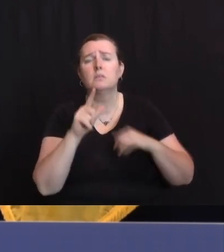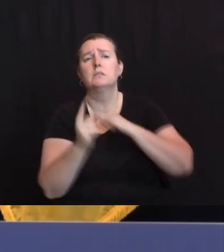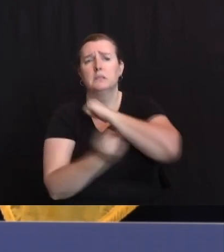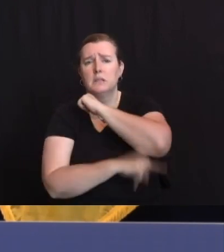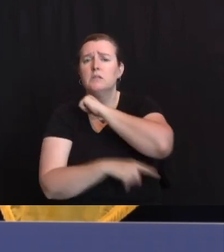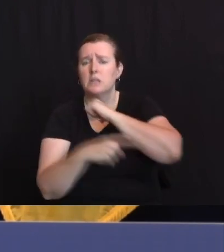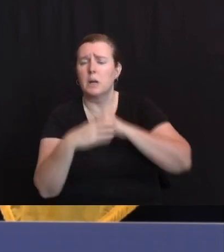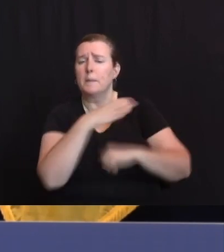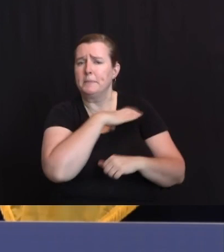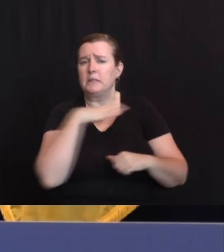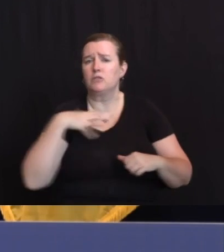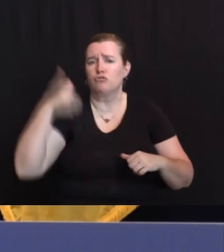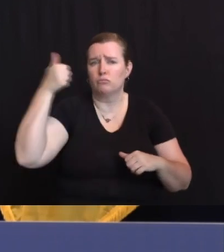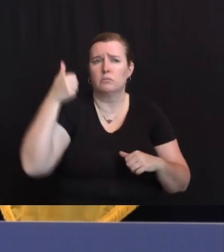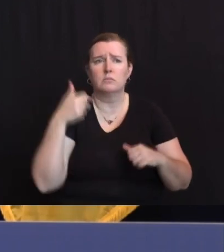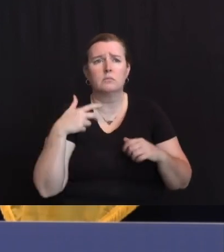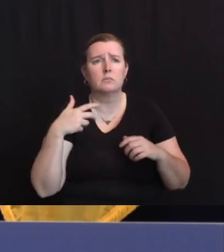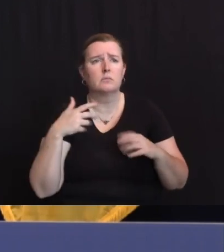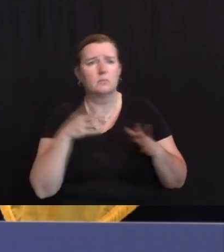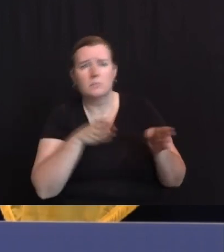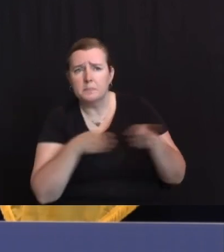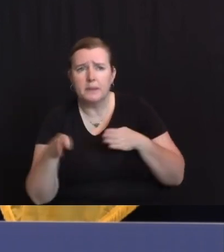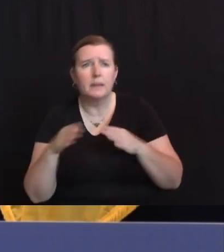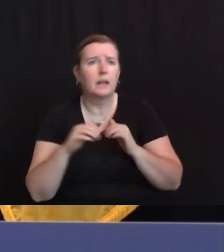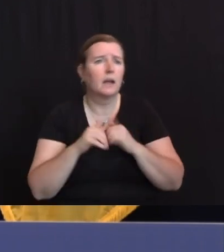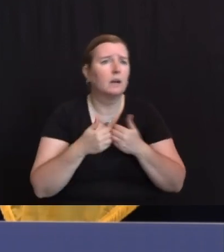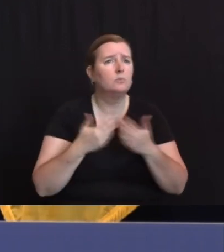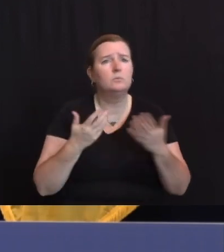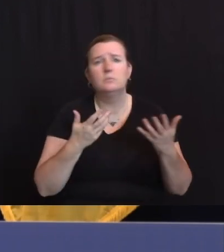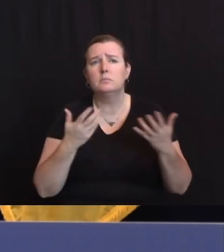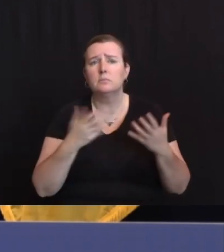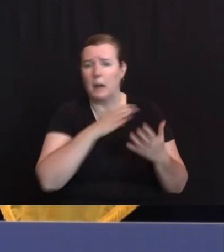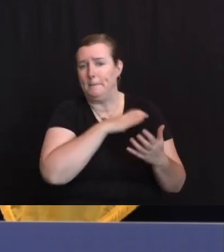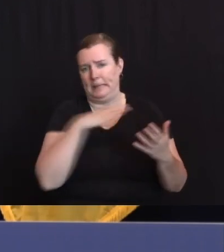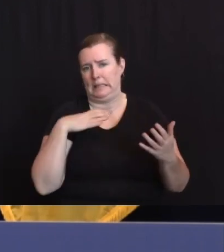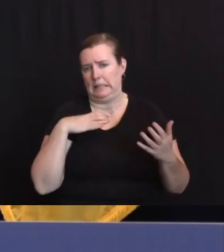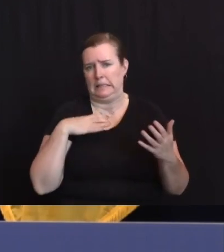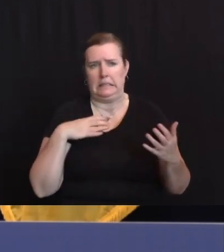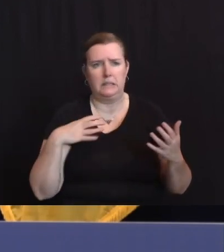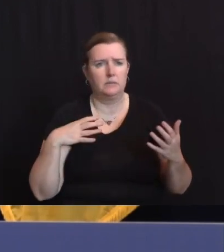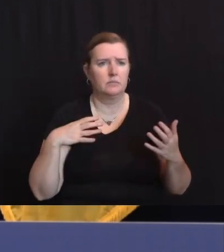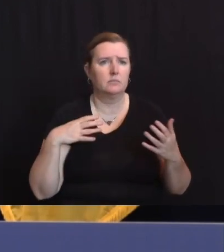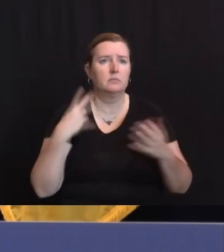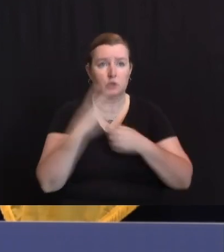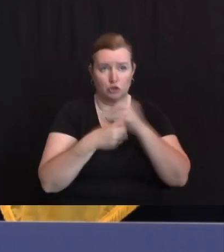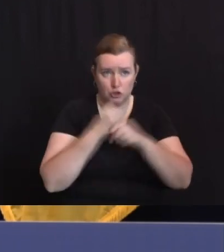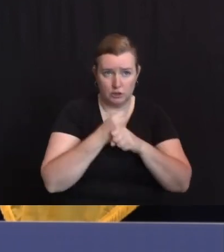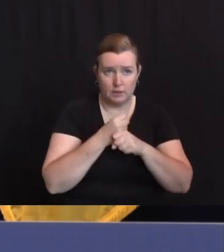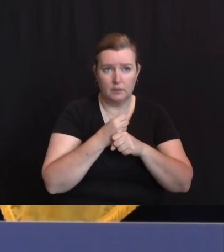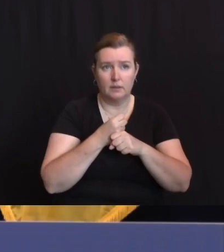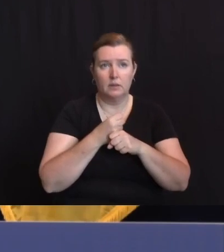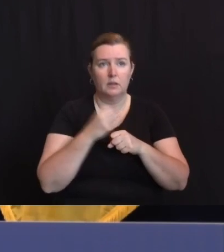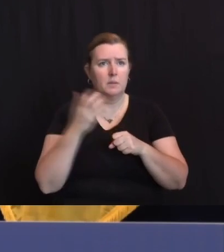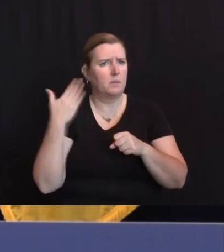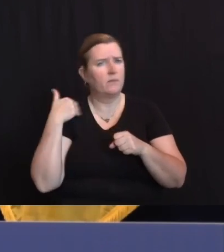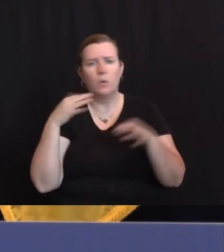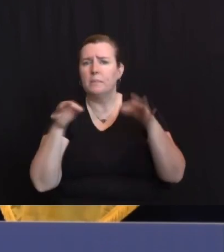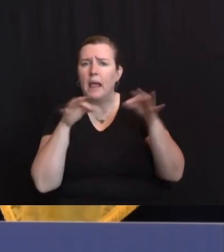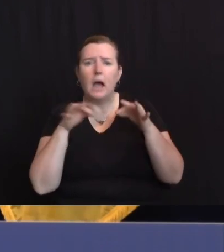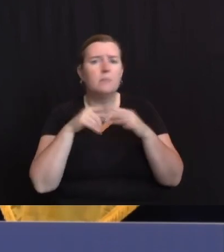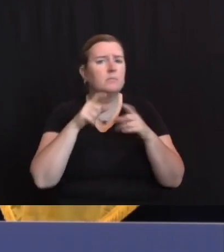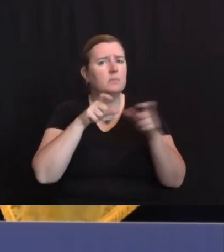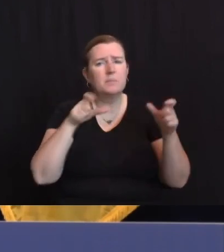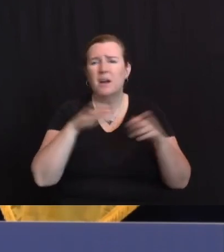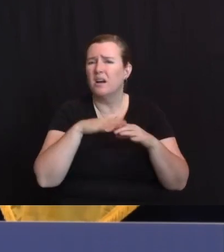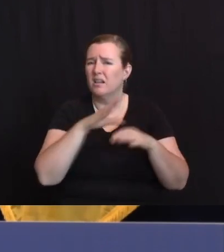sitting there waiting to be seated for 8 years. The prior administration never populated the commission. And the co-chairs